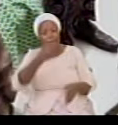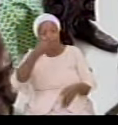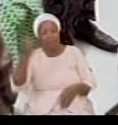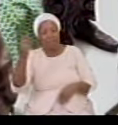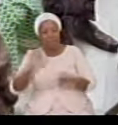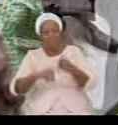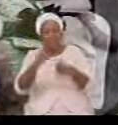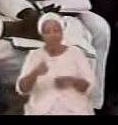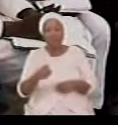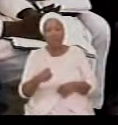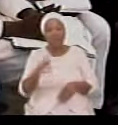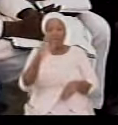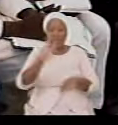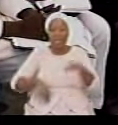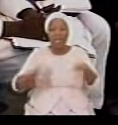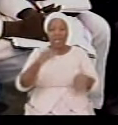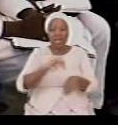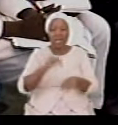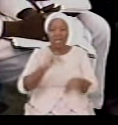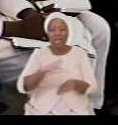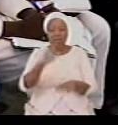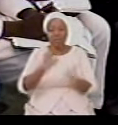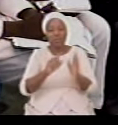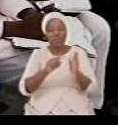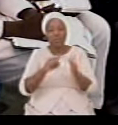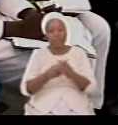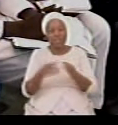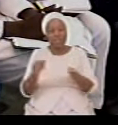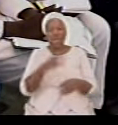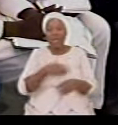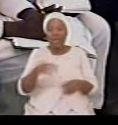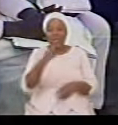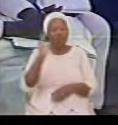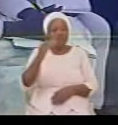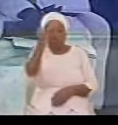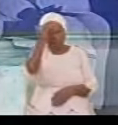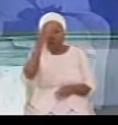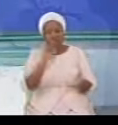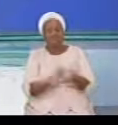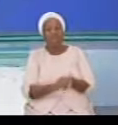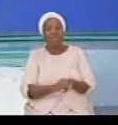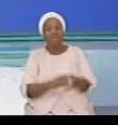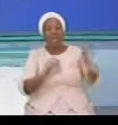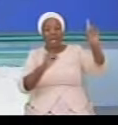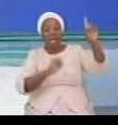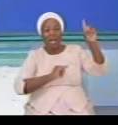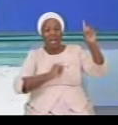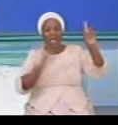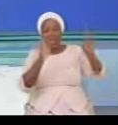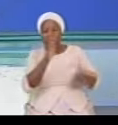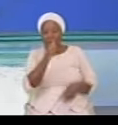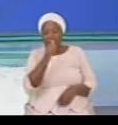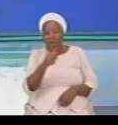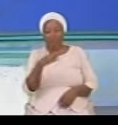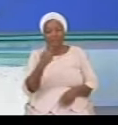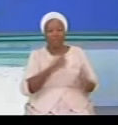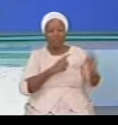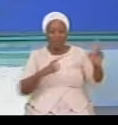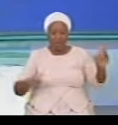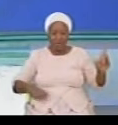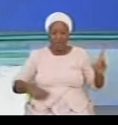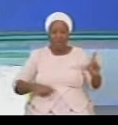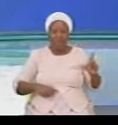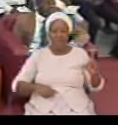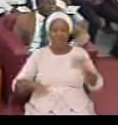than at your beginnings. And ye shall know that I am the Lord. Somebody